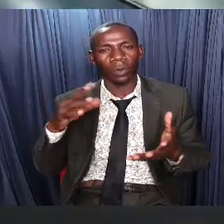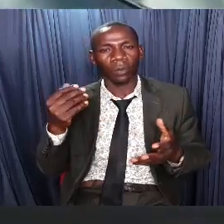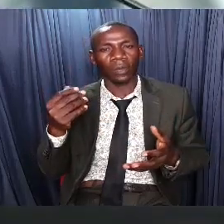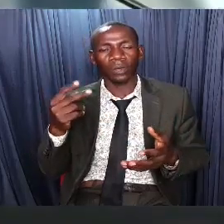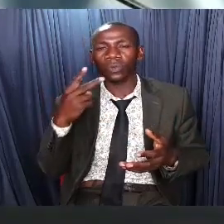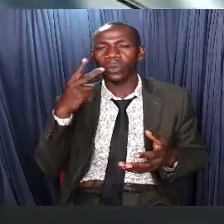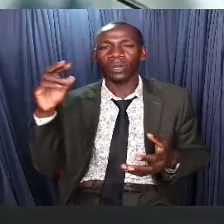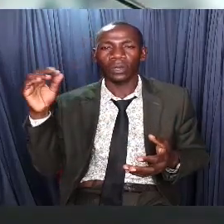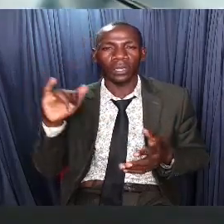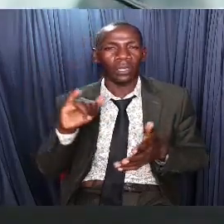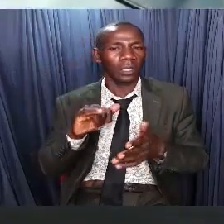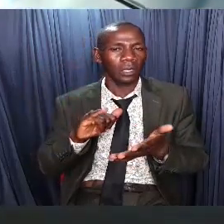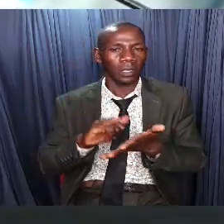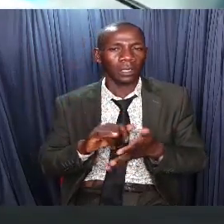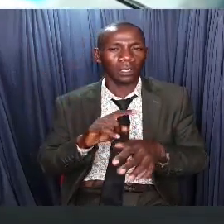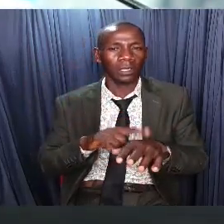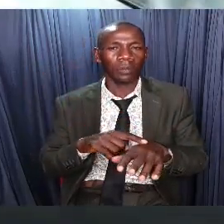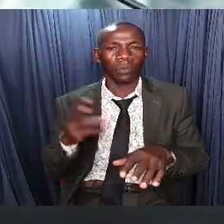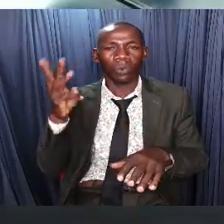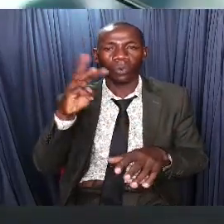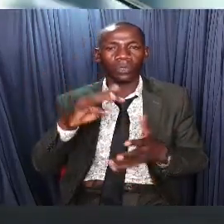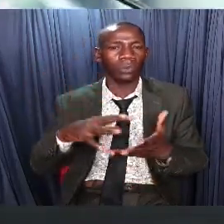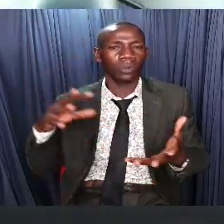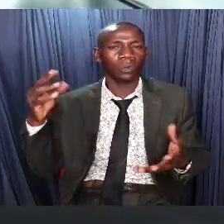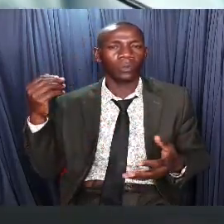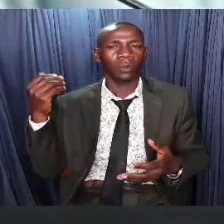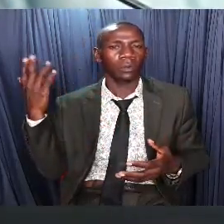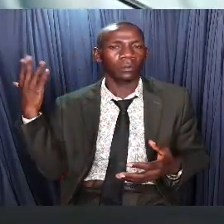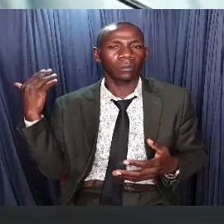200. 200 shillings. Enzi hizo. That time. Ah, bas. That was it.